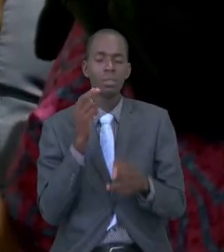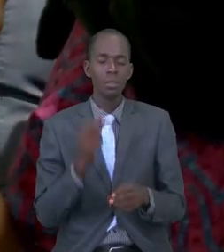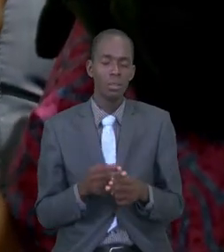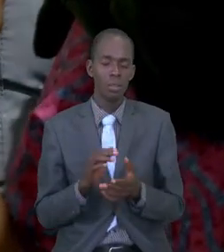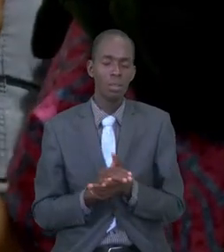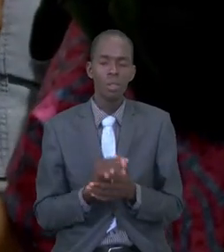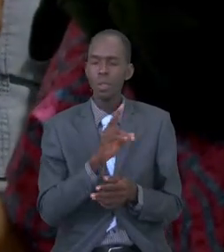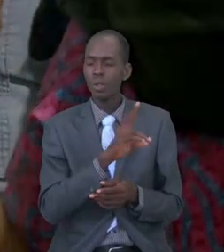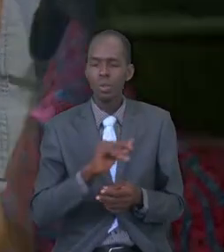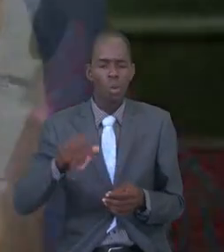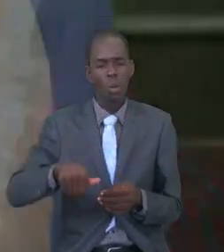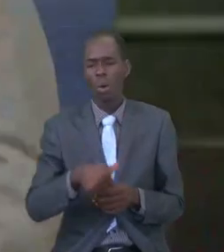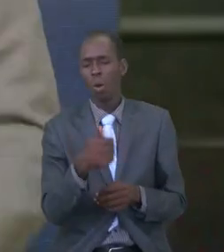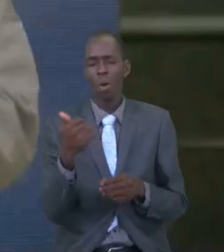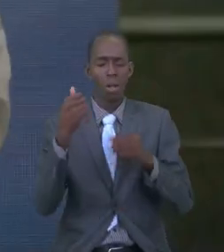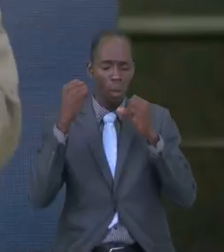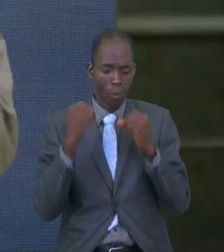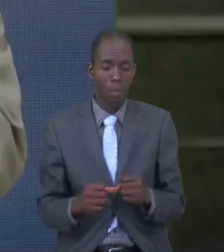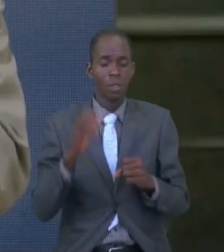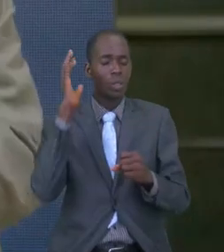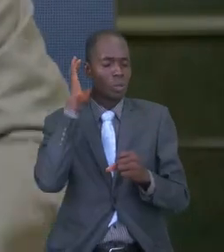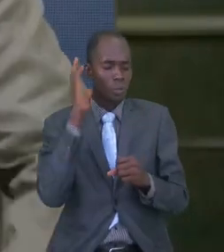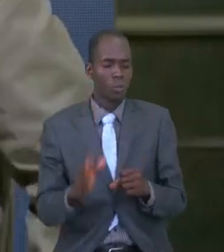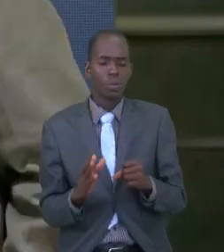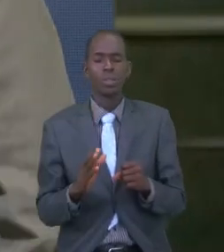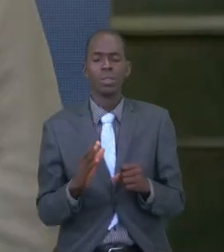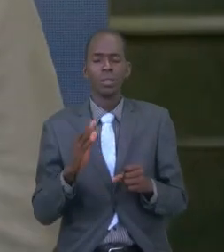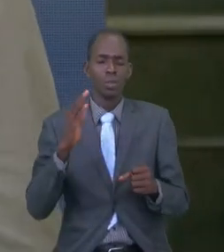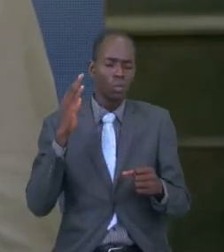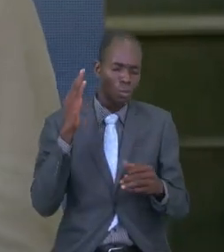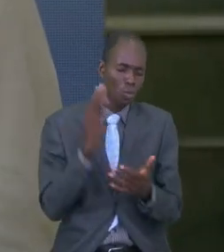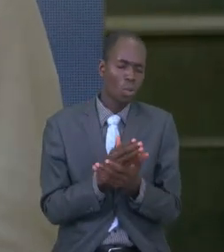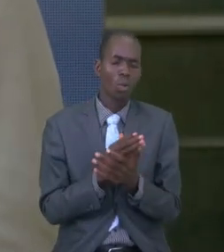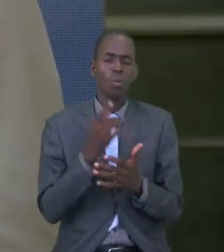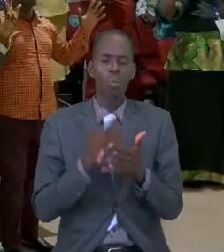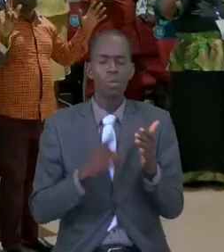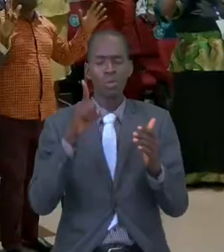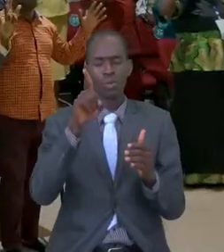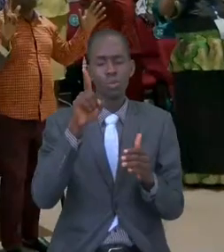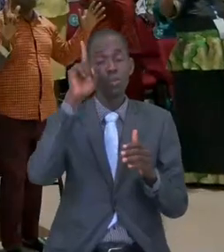No other power will shortchange what you have given them.